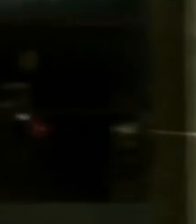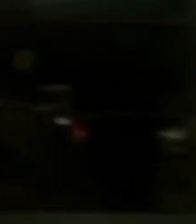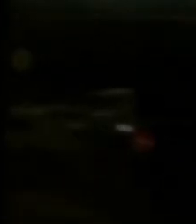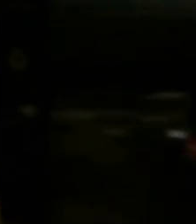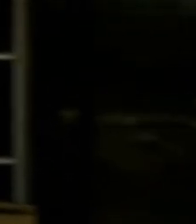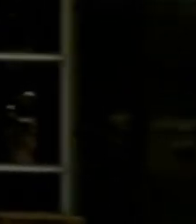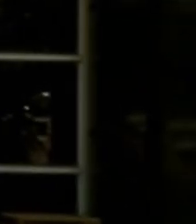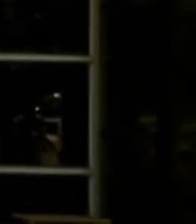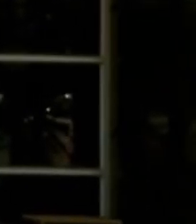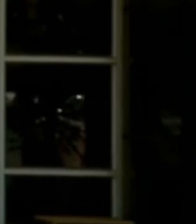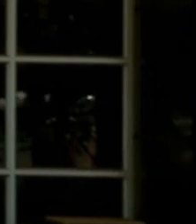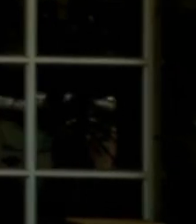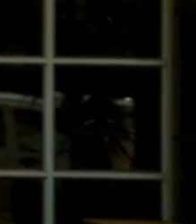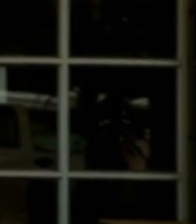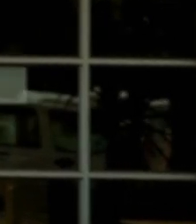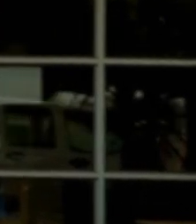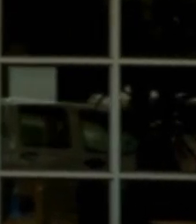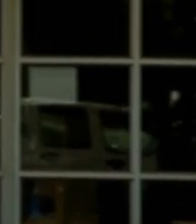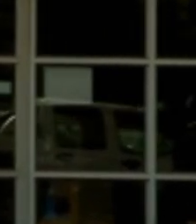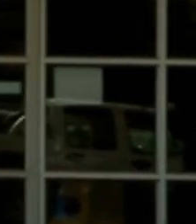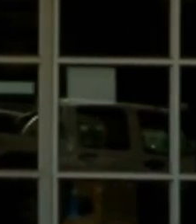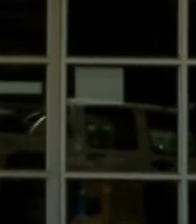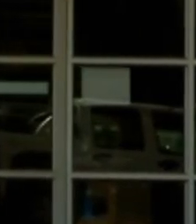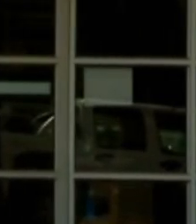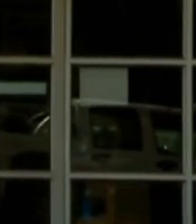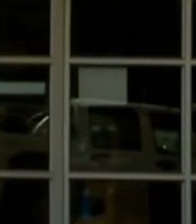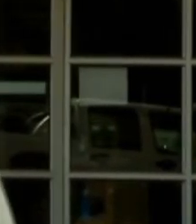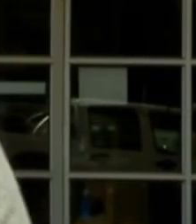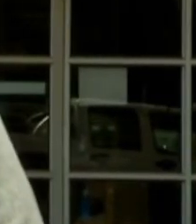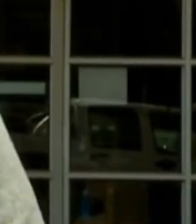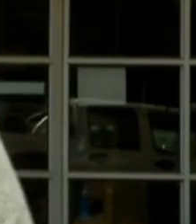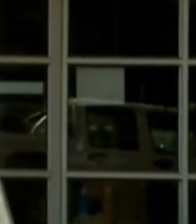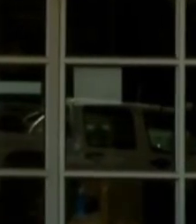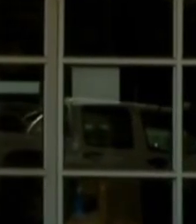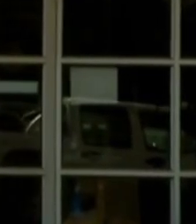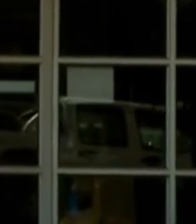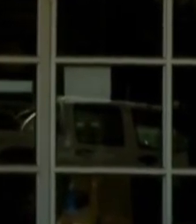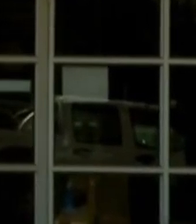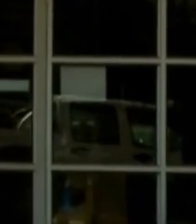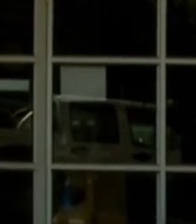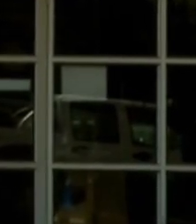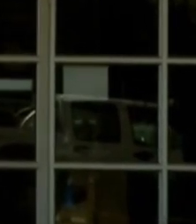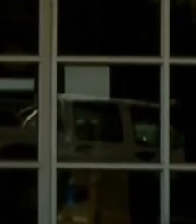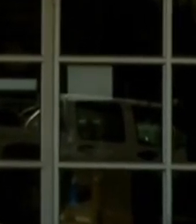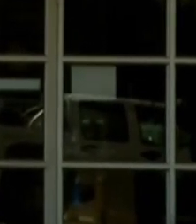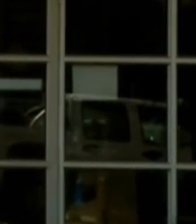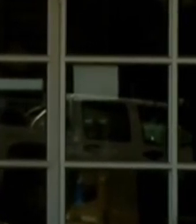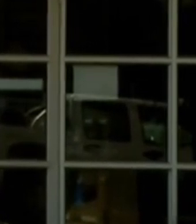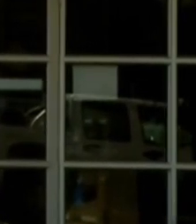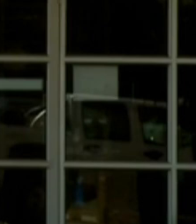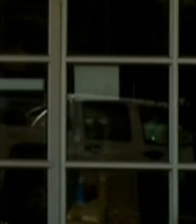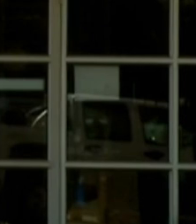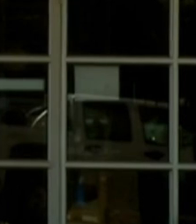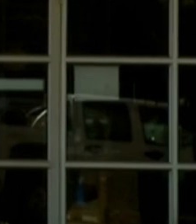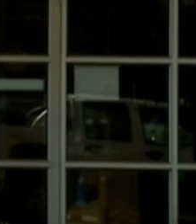state will actually win in that matter, or whether it's going to be another postponement on the cards today.